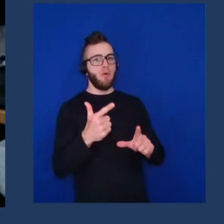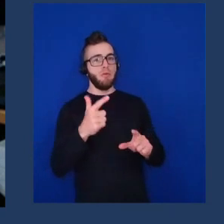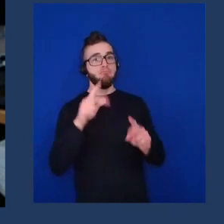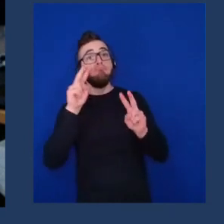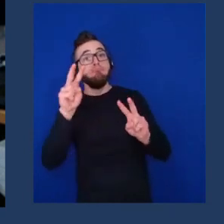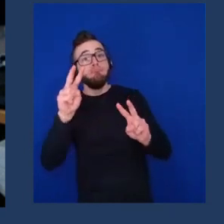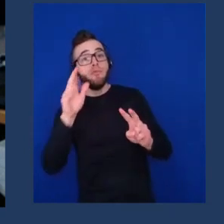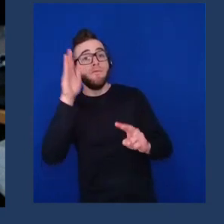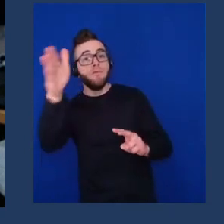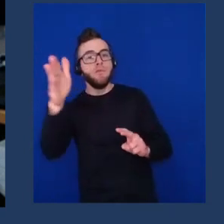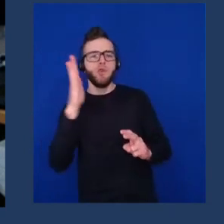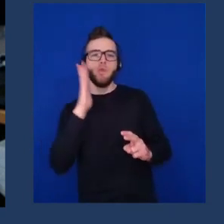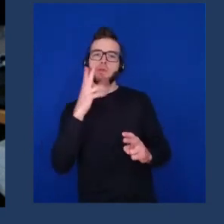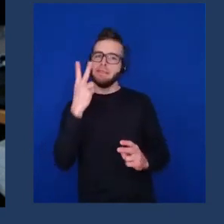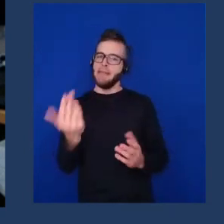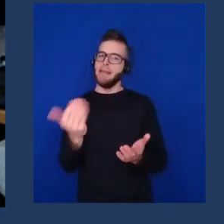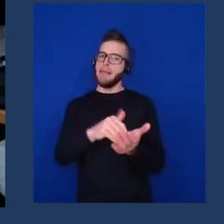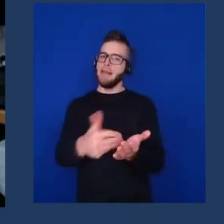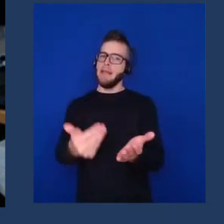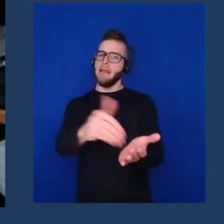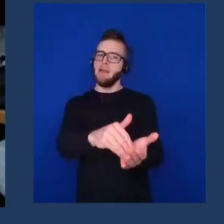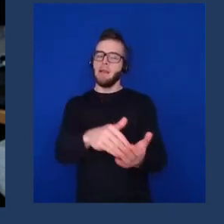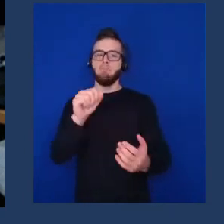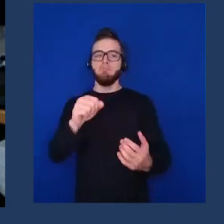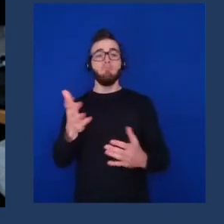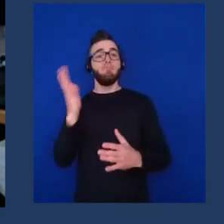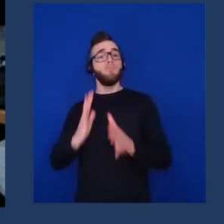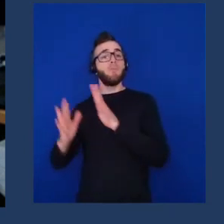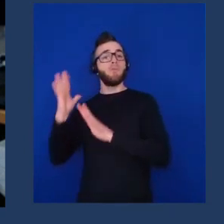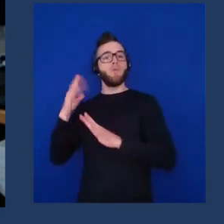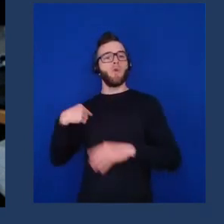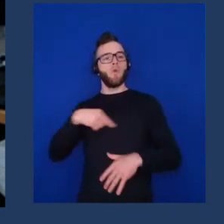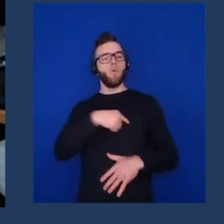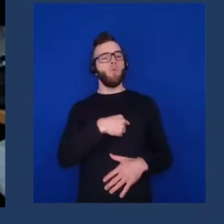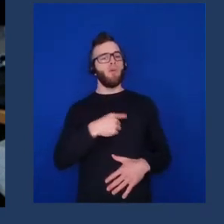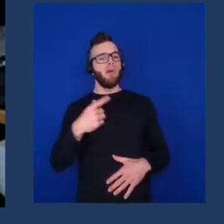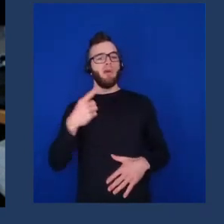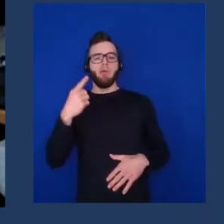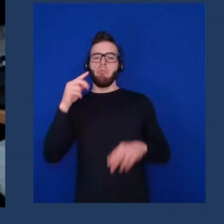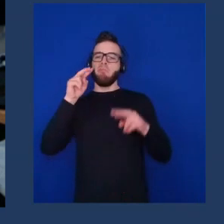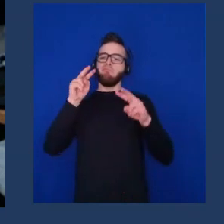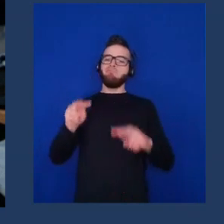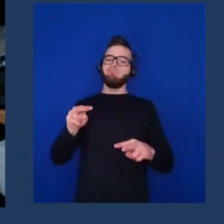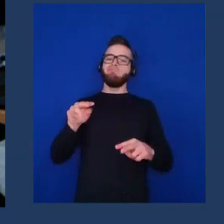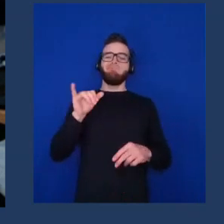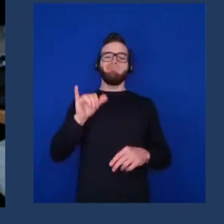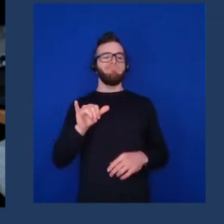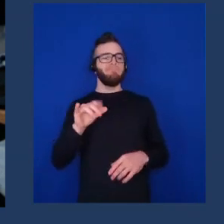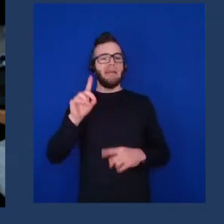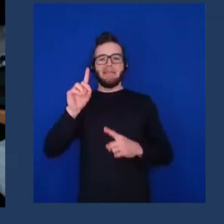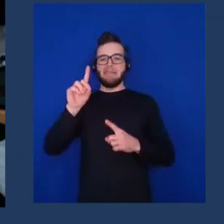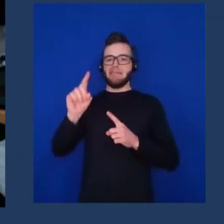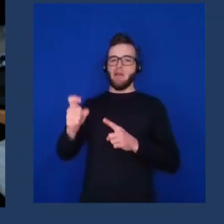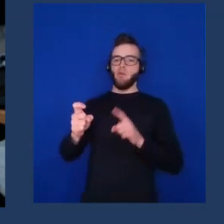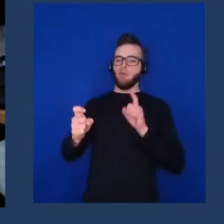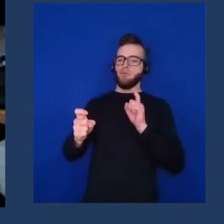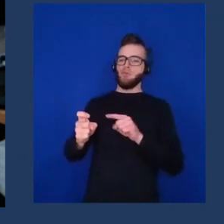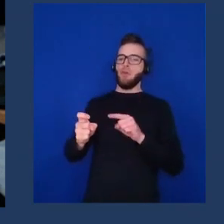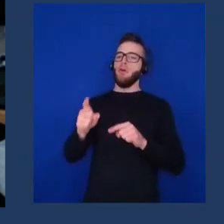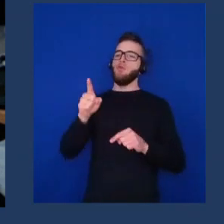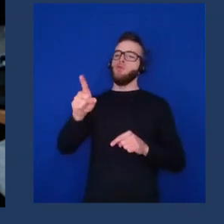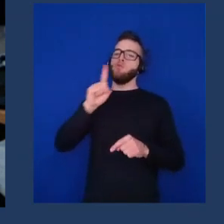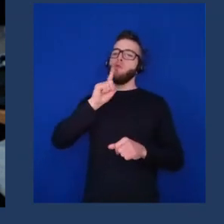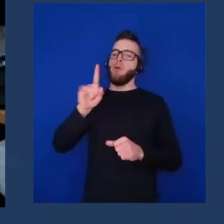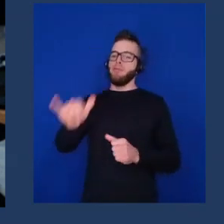we had this viewpoint of a sort of a diagnosis-based view where we said, well, you are this because of your diagnosis. And we know that